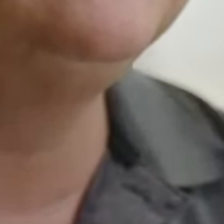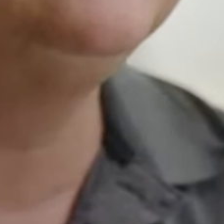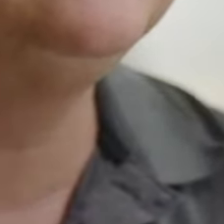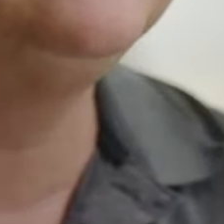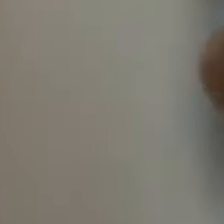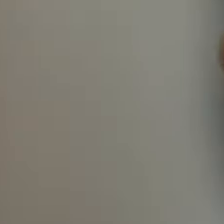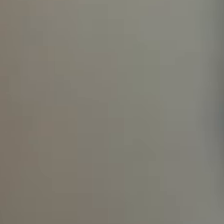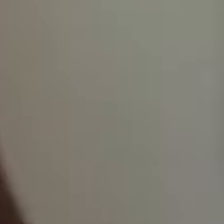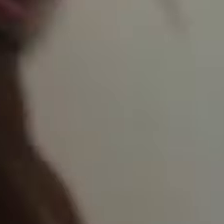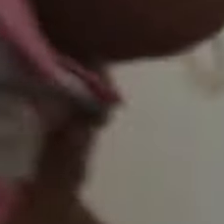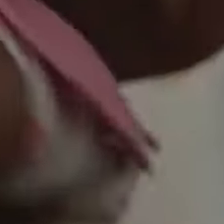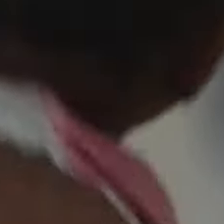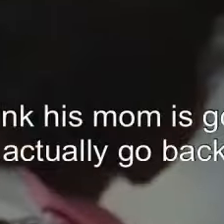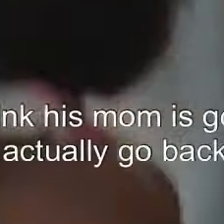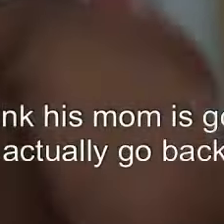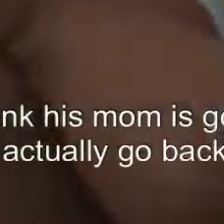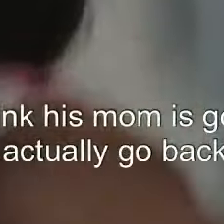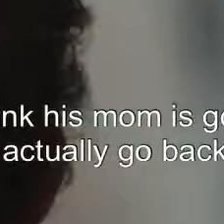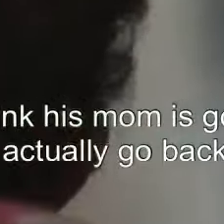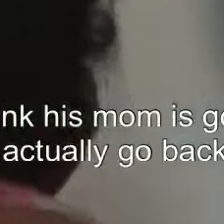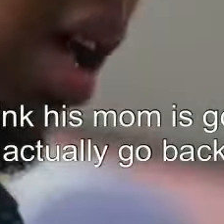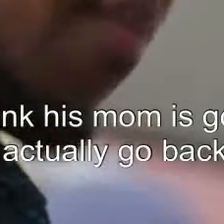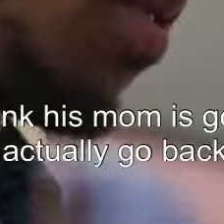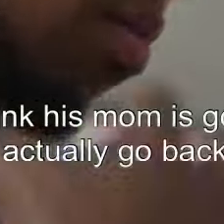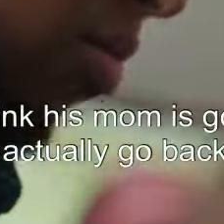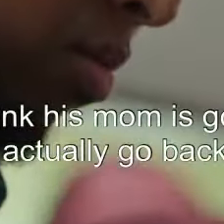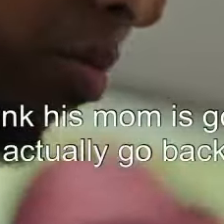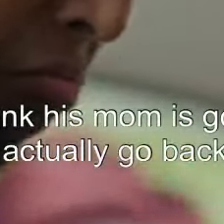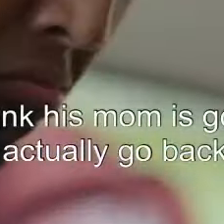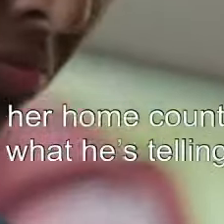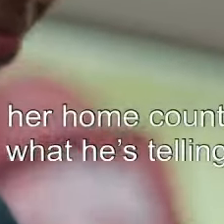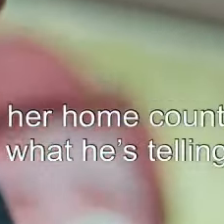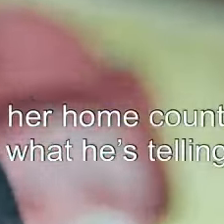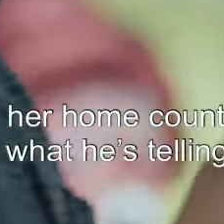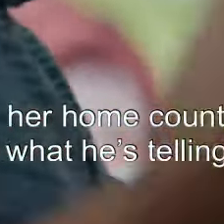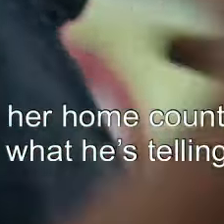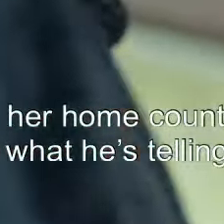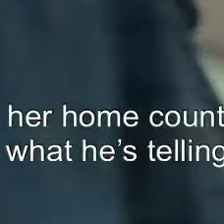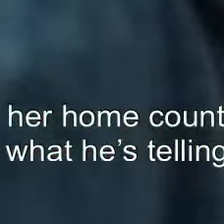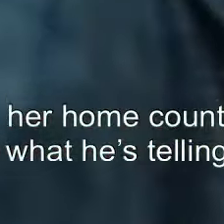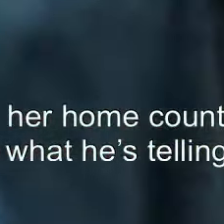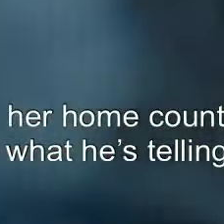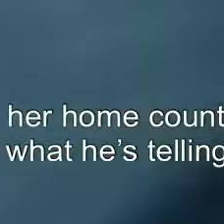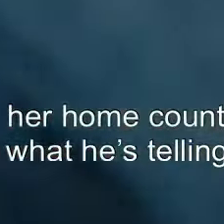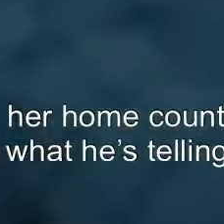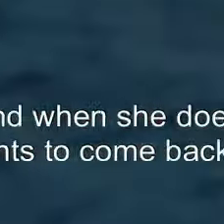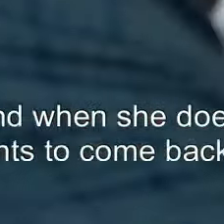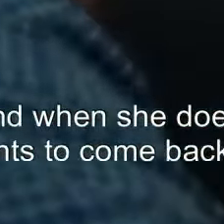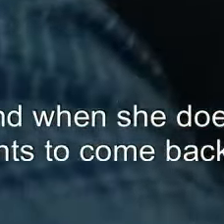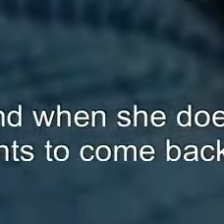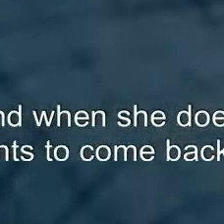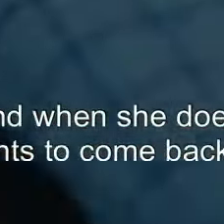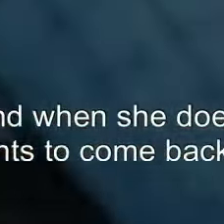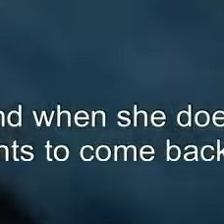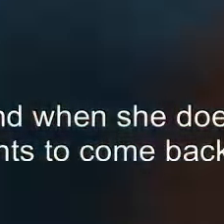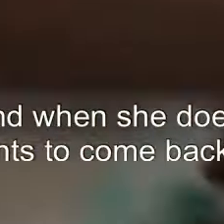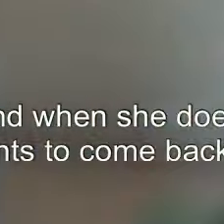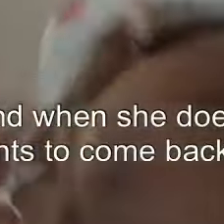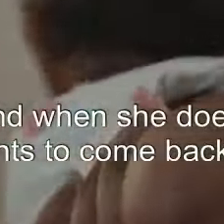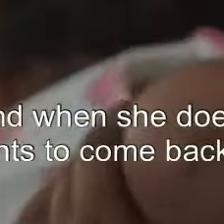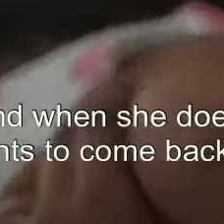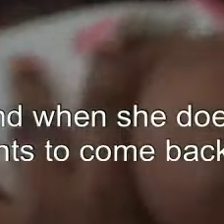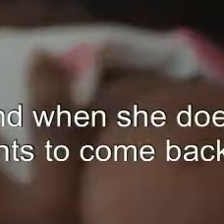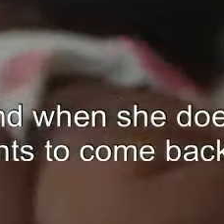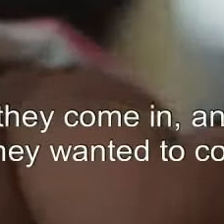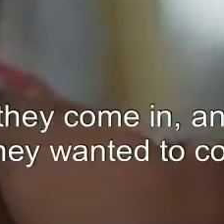So I think his mom is going to actually go back to her home country, is what he's telling me. And when she does, he wants to come back